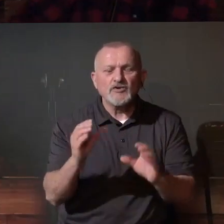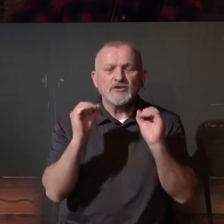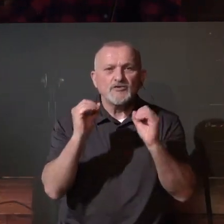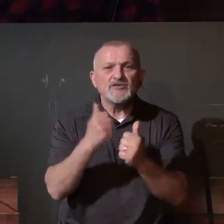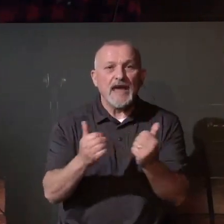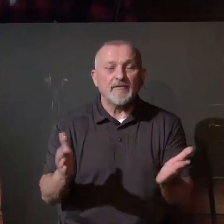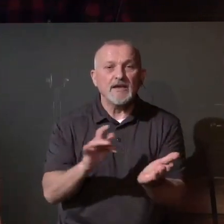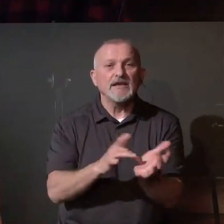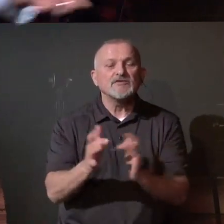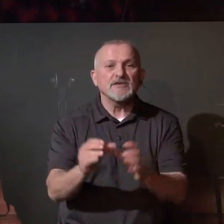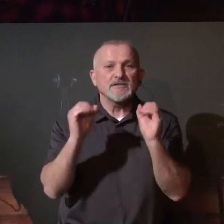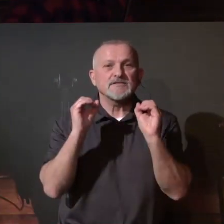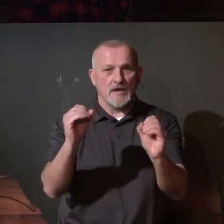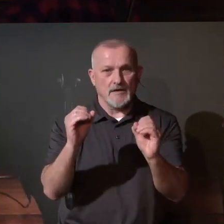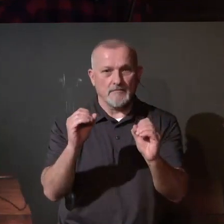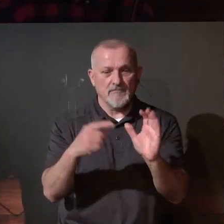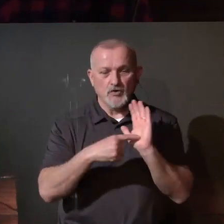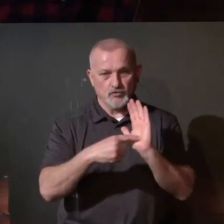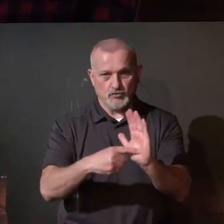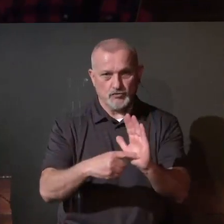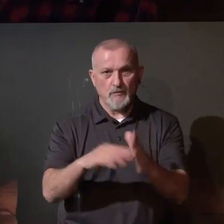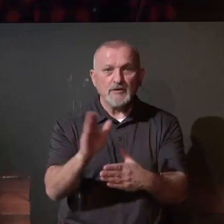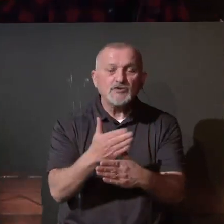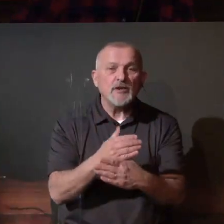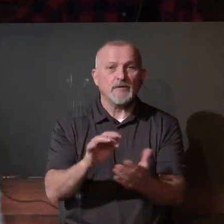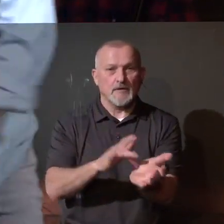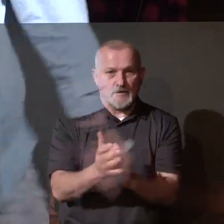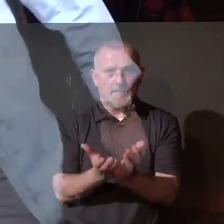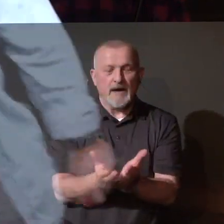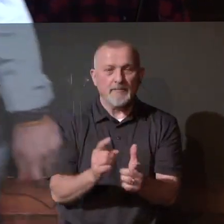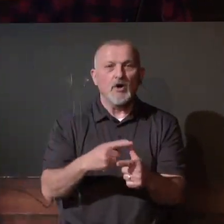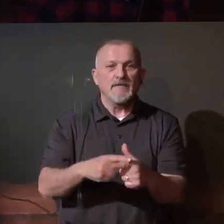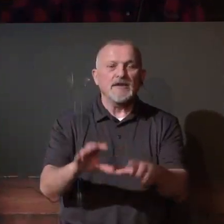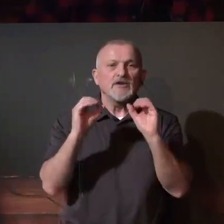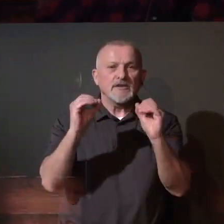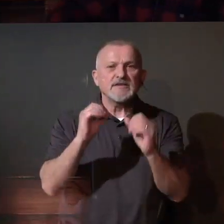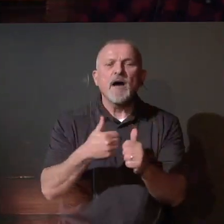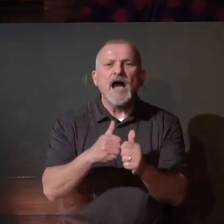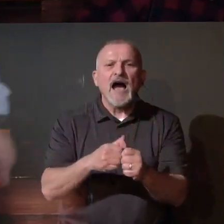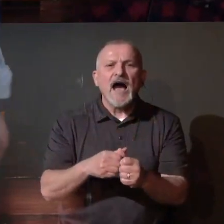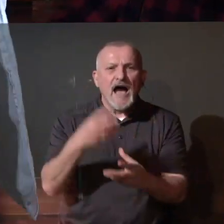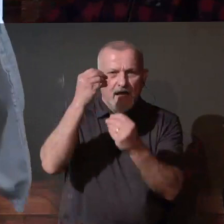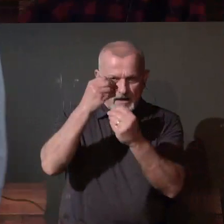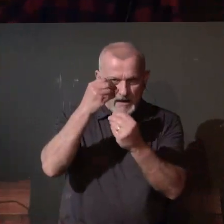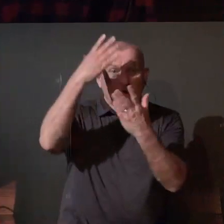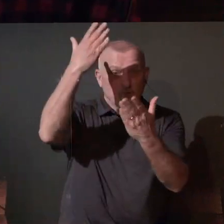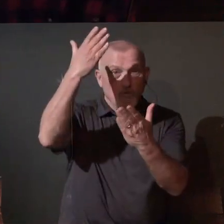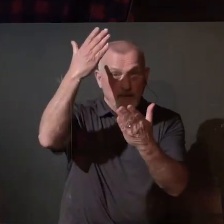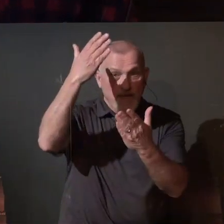that Jesus taught. You walk them through Scripture. And then you teach them how to obey it in their everyday